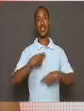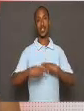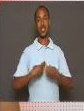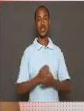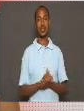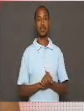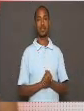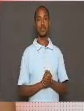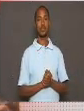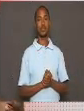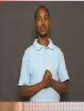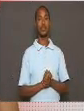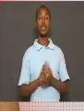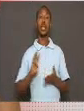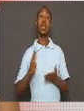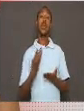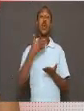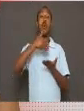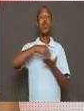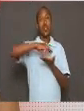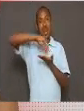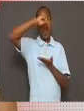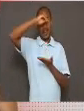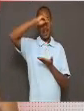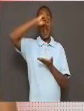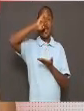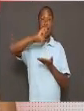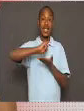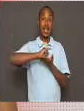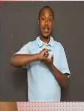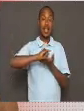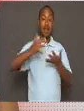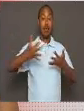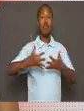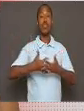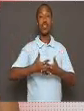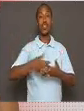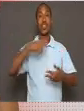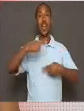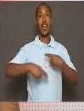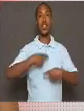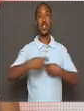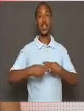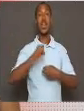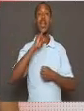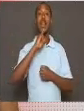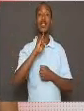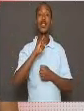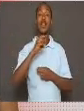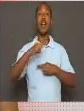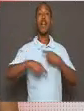reactions. We also learned that a composition reaction is